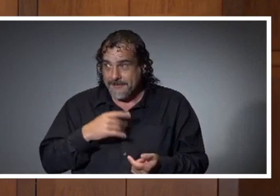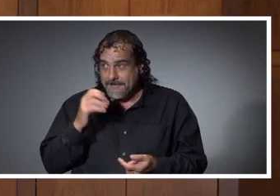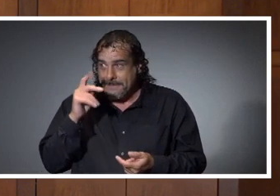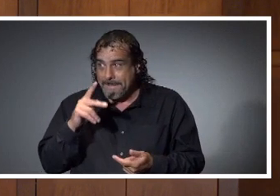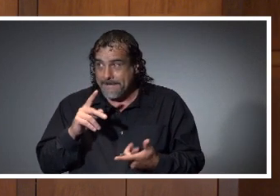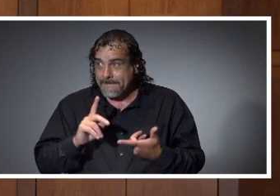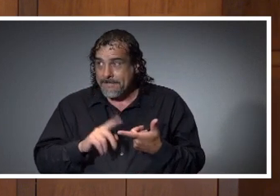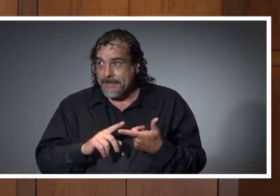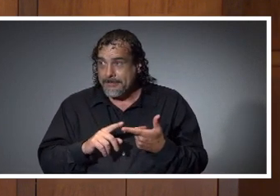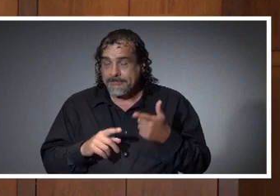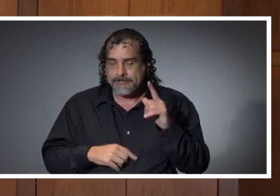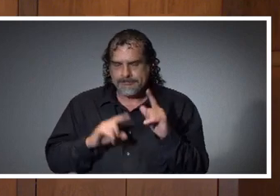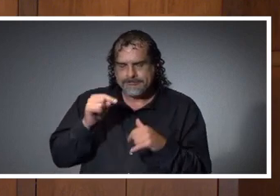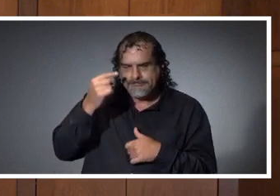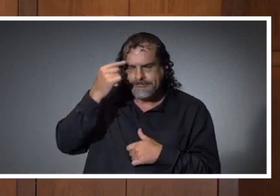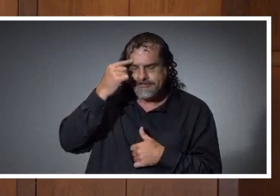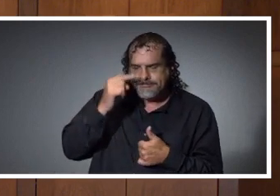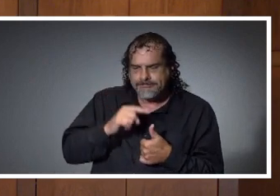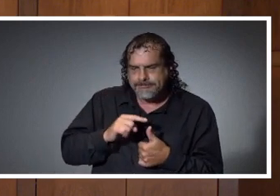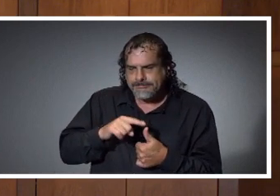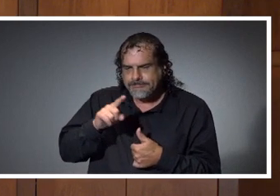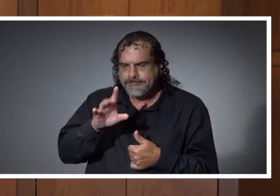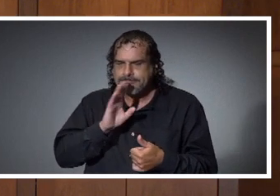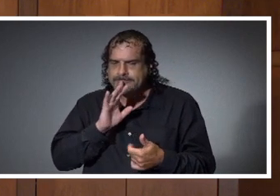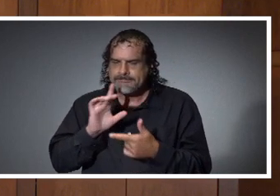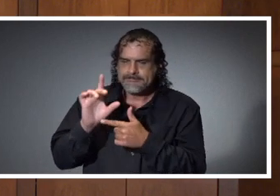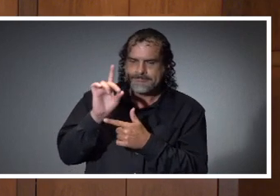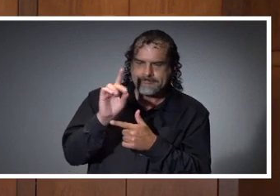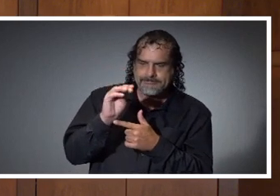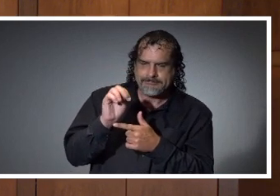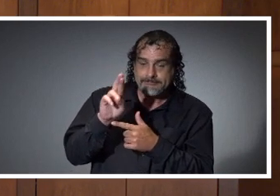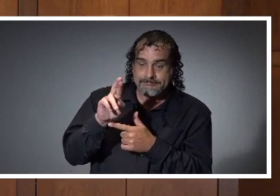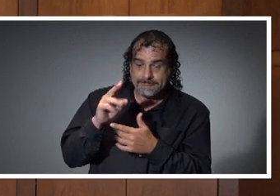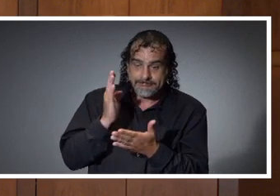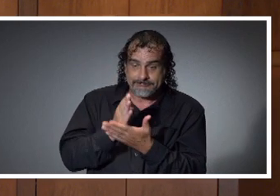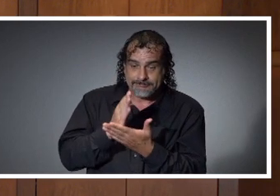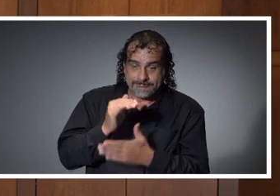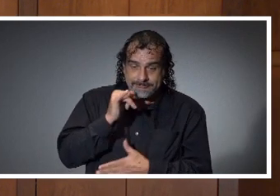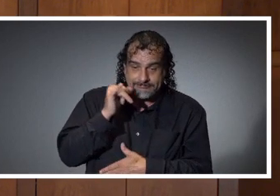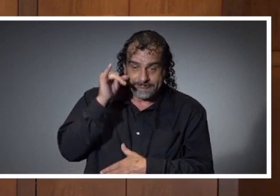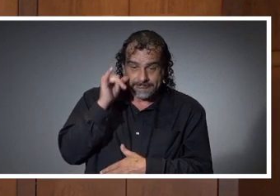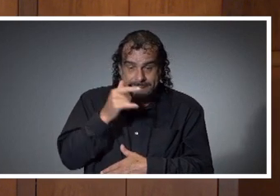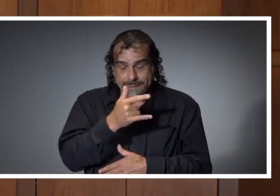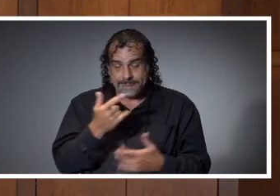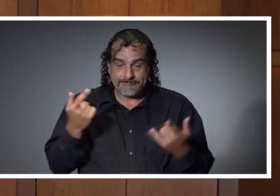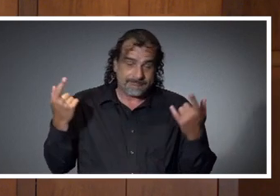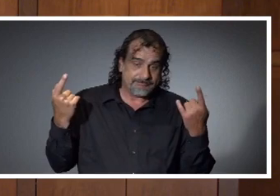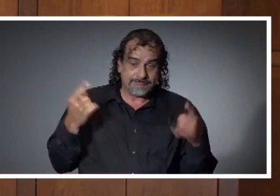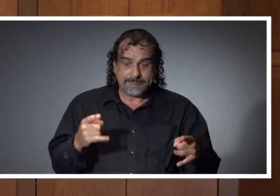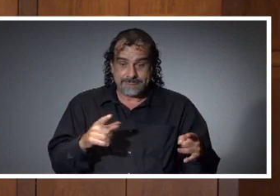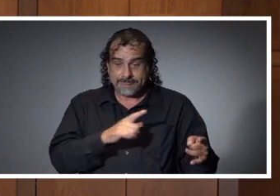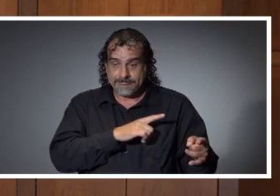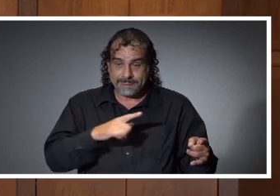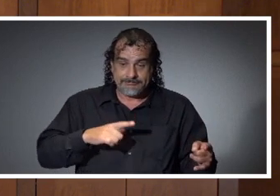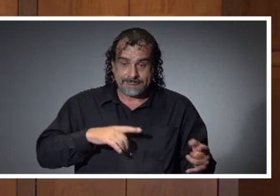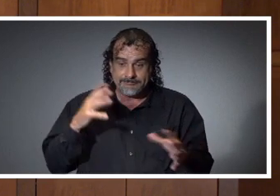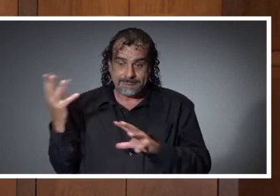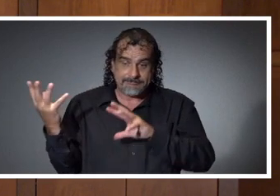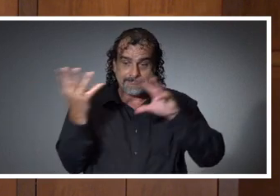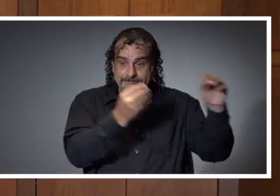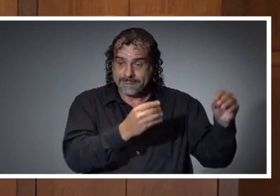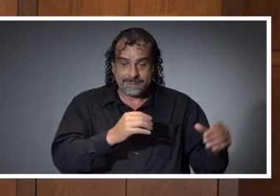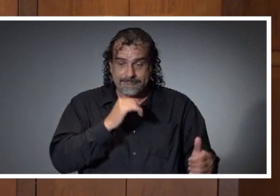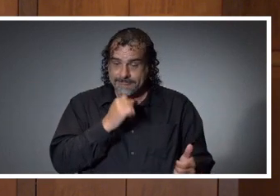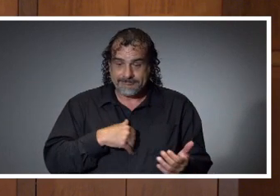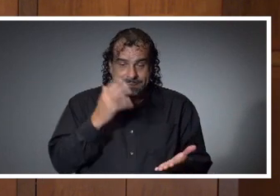Governor, we talked about the Department of Marine Resources budget yesterday. Well, lo and behold, lawmakers left the Capitol without